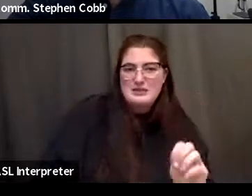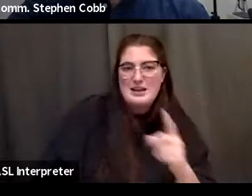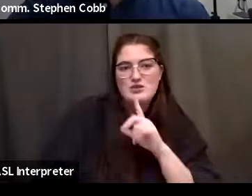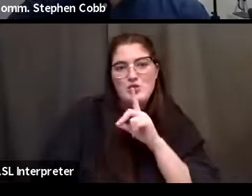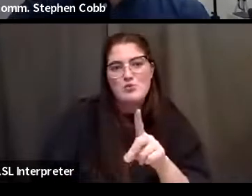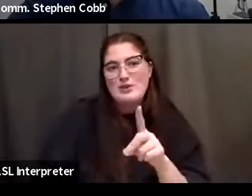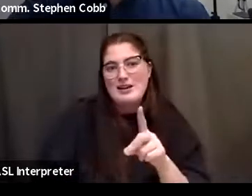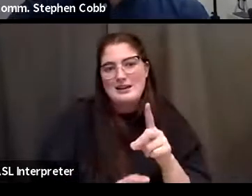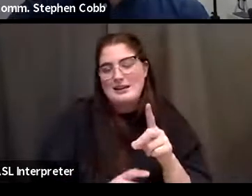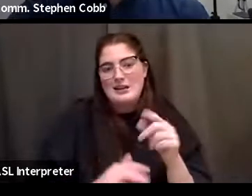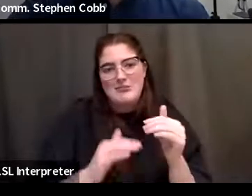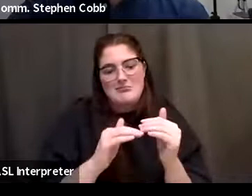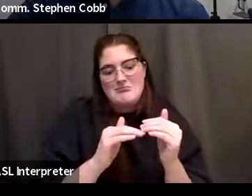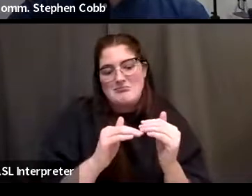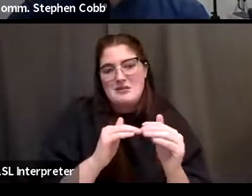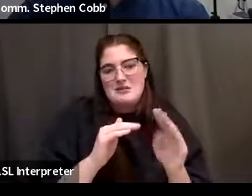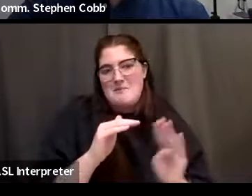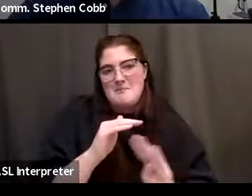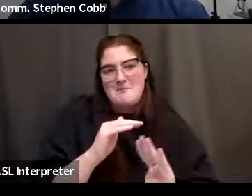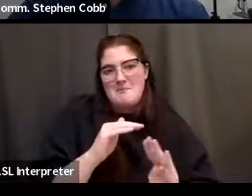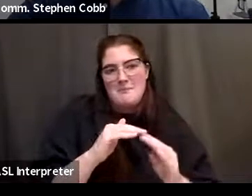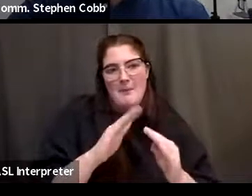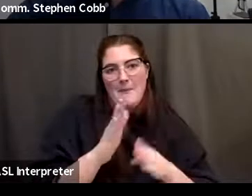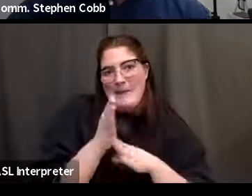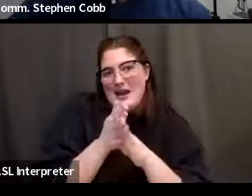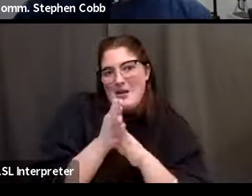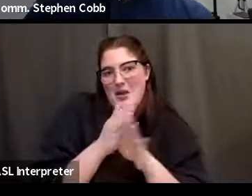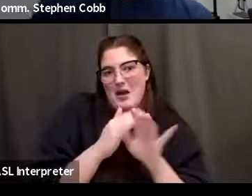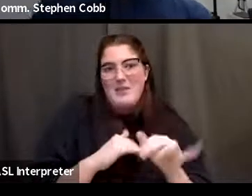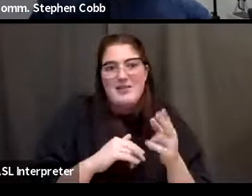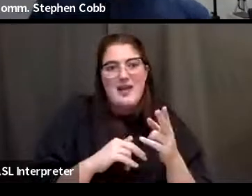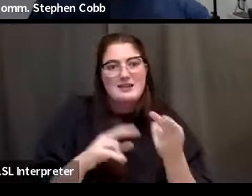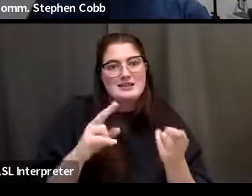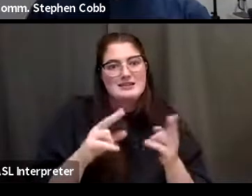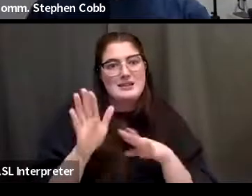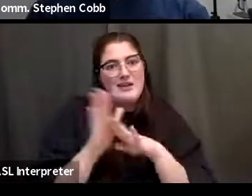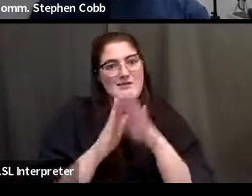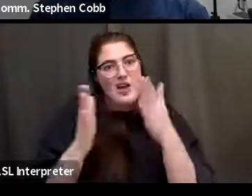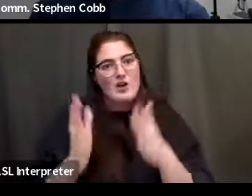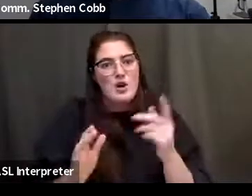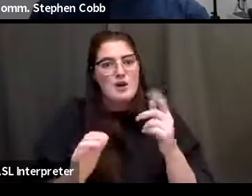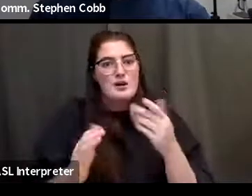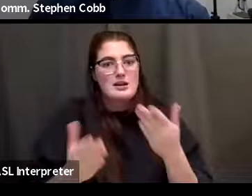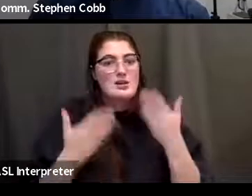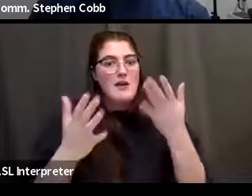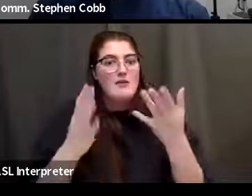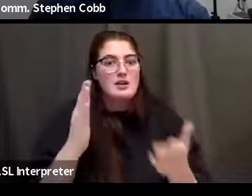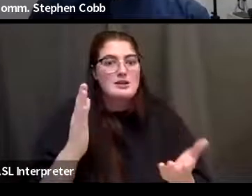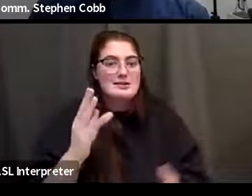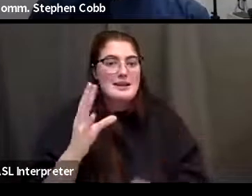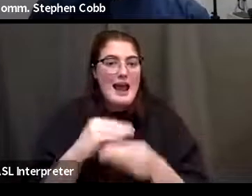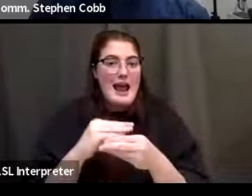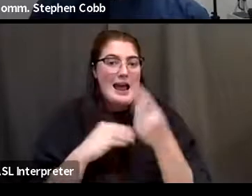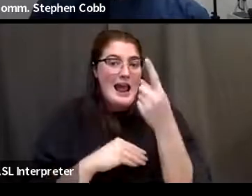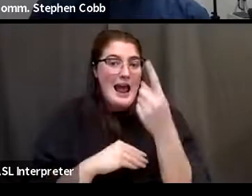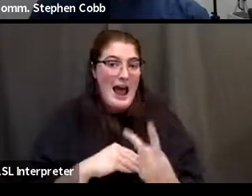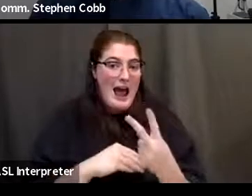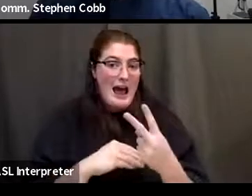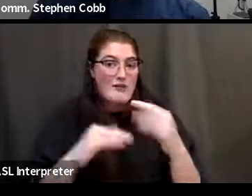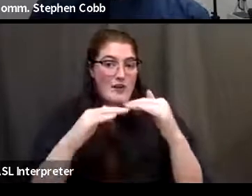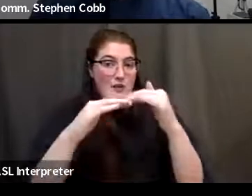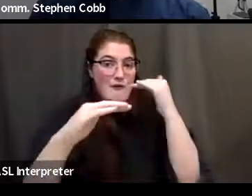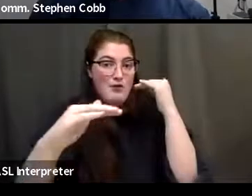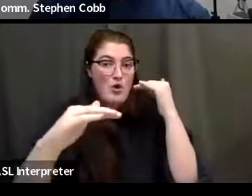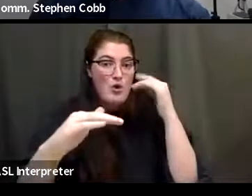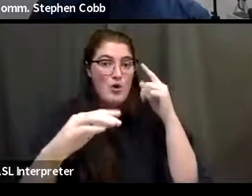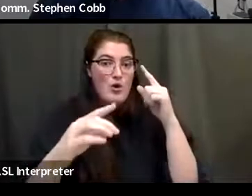really scraping by the bare minimum. The developer has offered to add an additional floor, a half a floor to the building, which